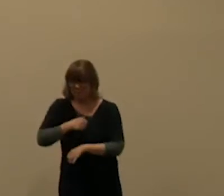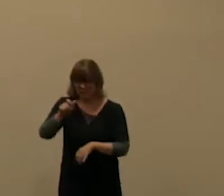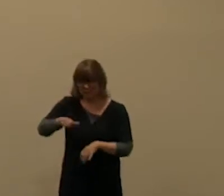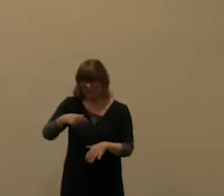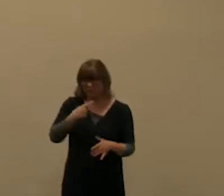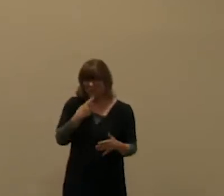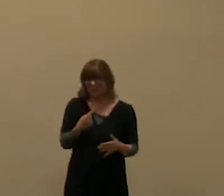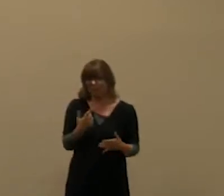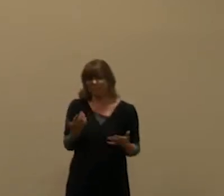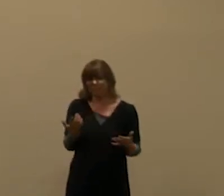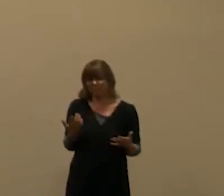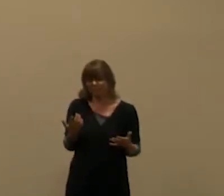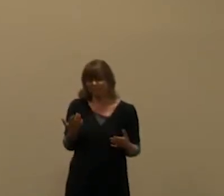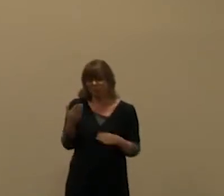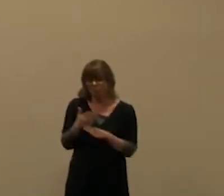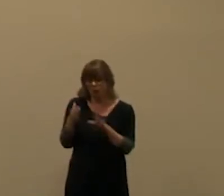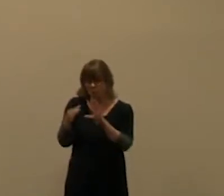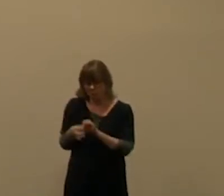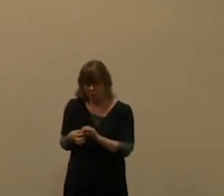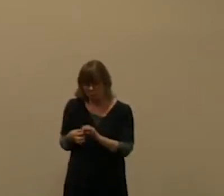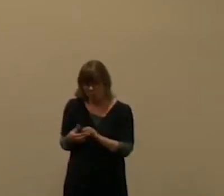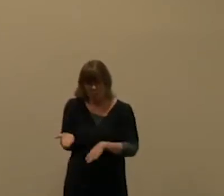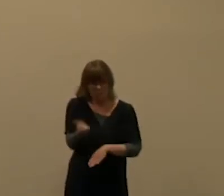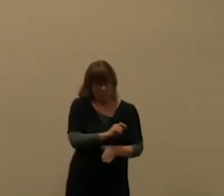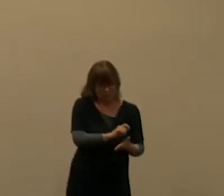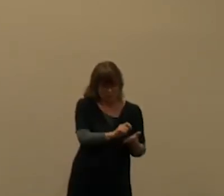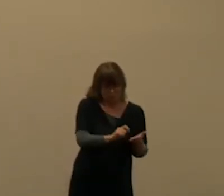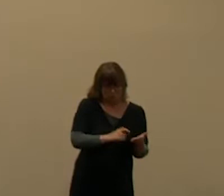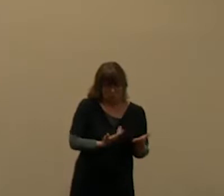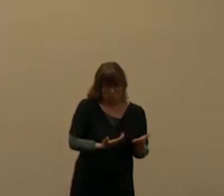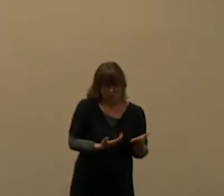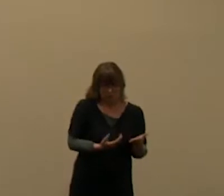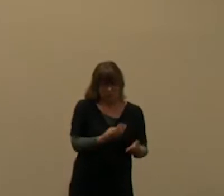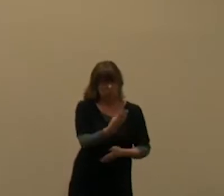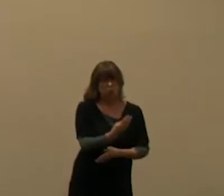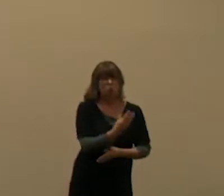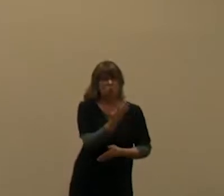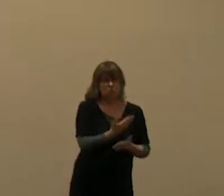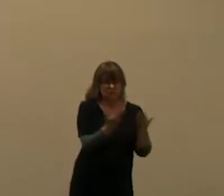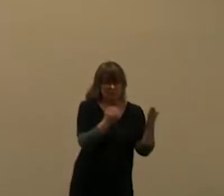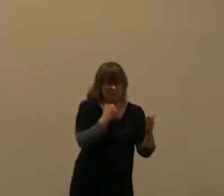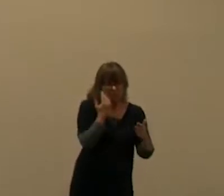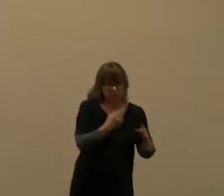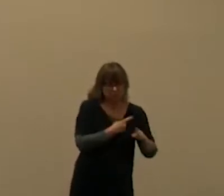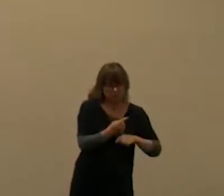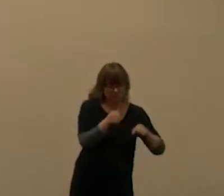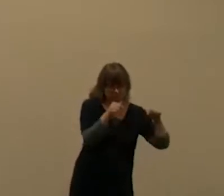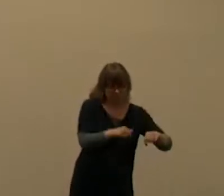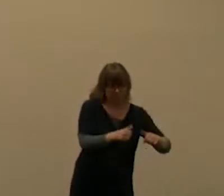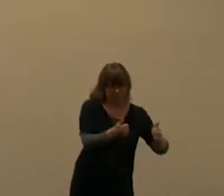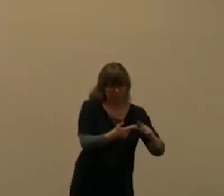saying, work from home, come back to the office 2 or 3 days in a week.